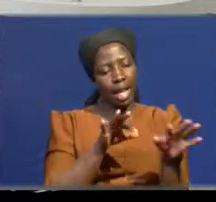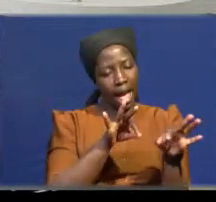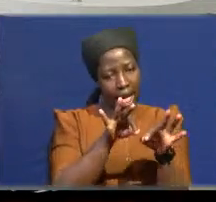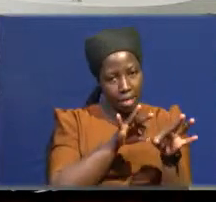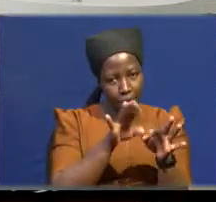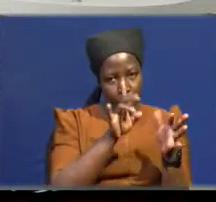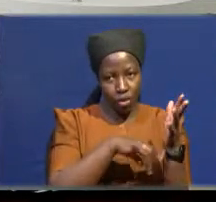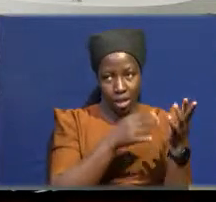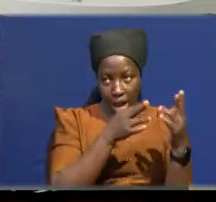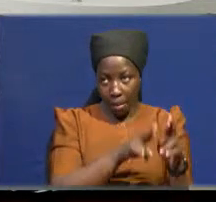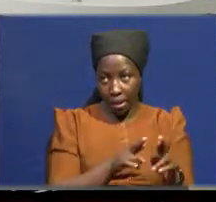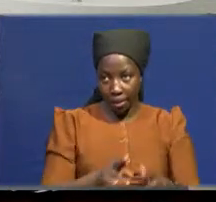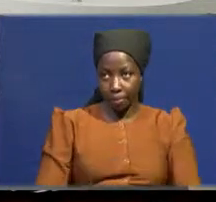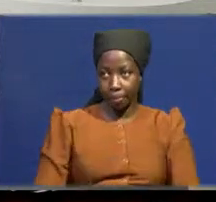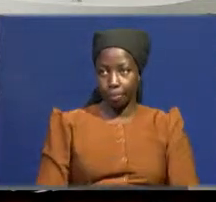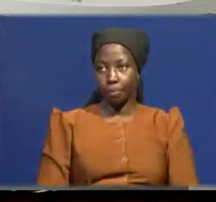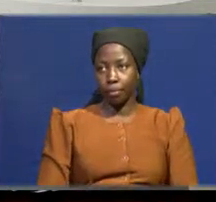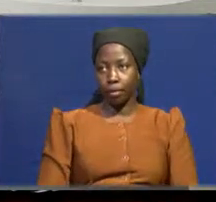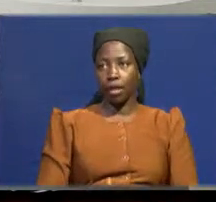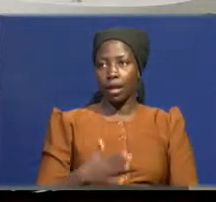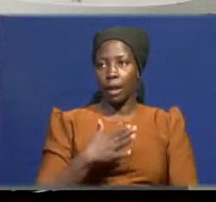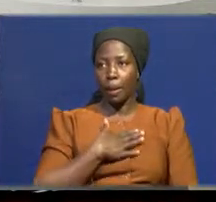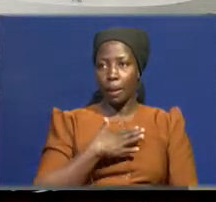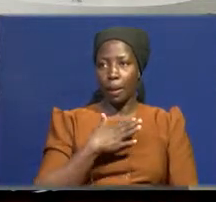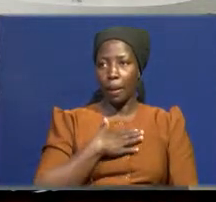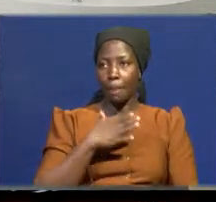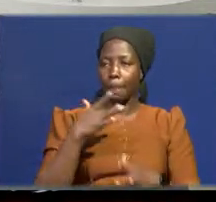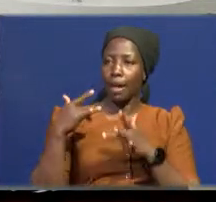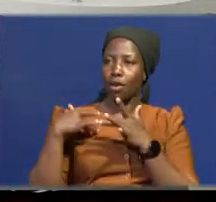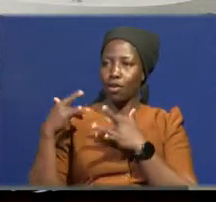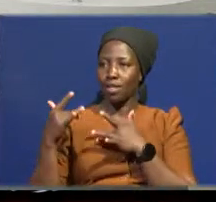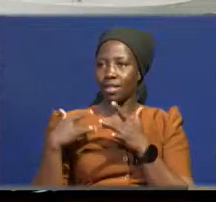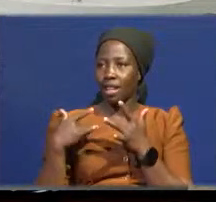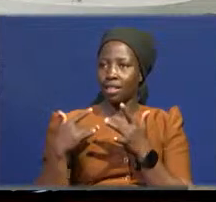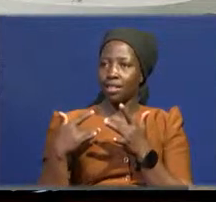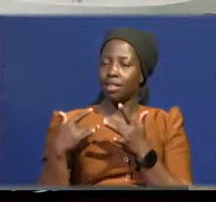happens. So my call sign is Pilot 1. So